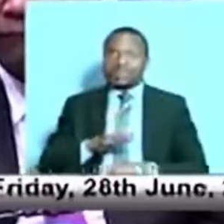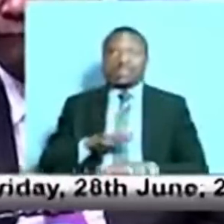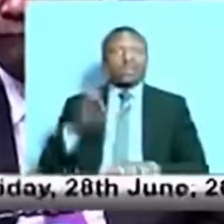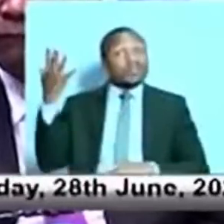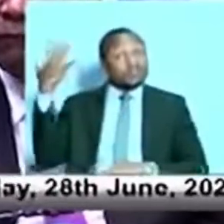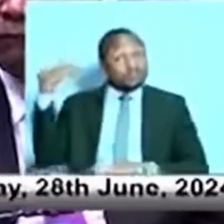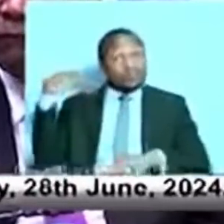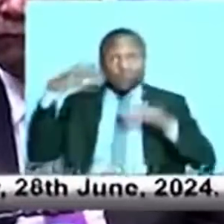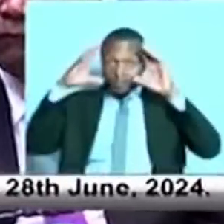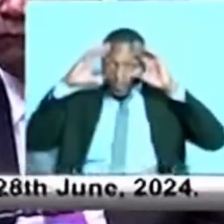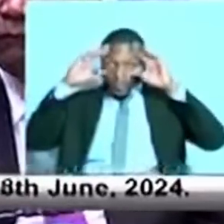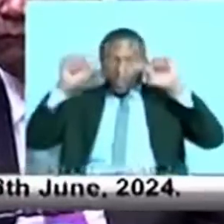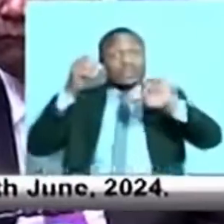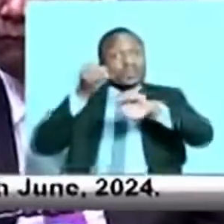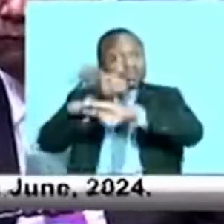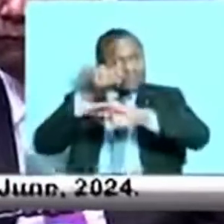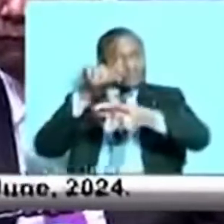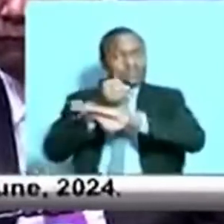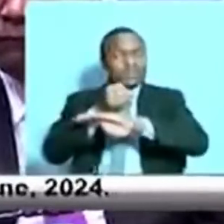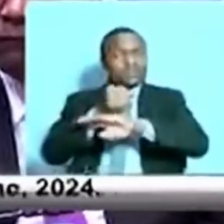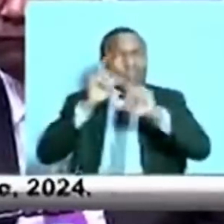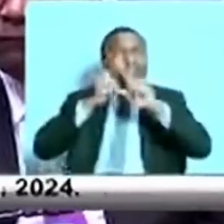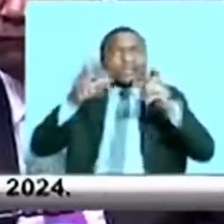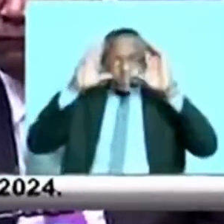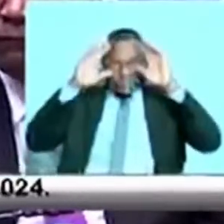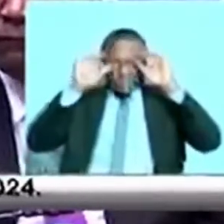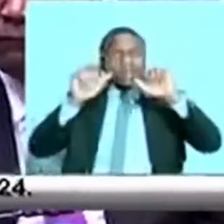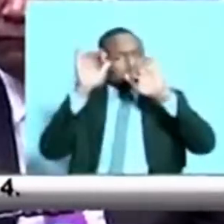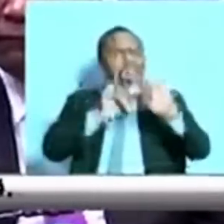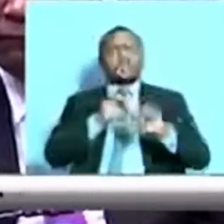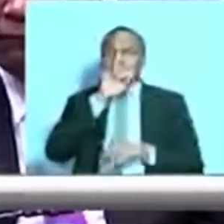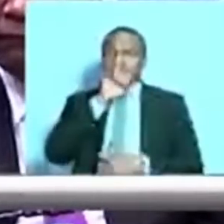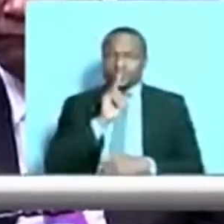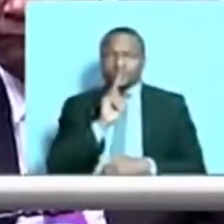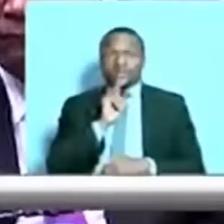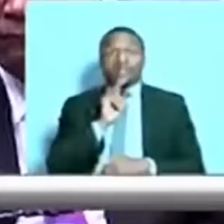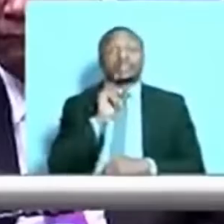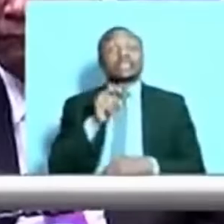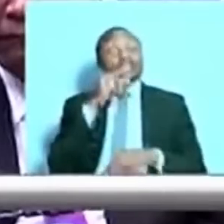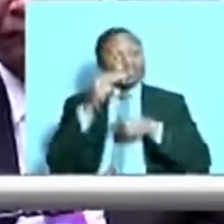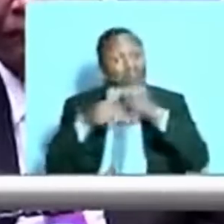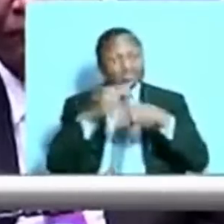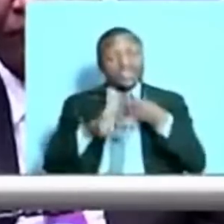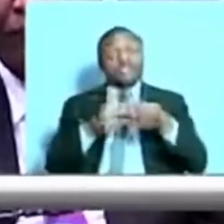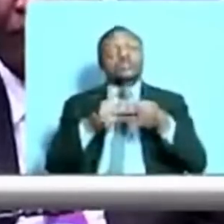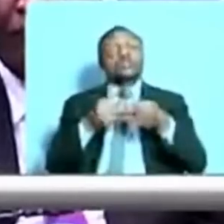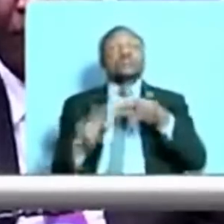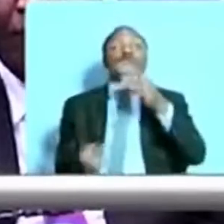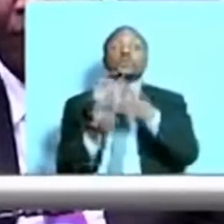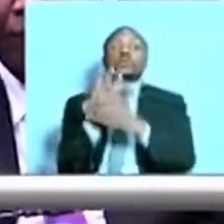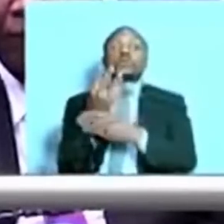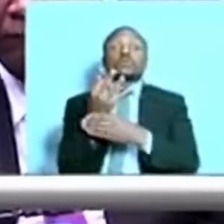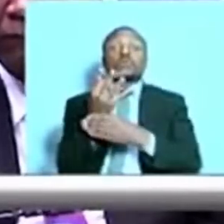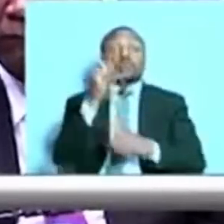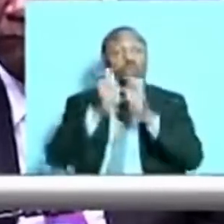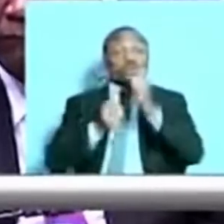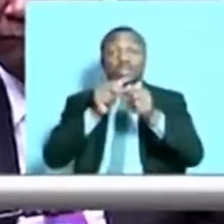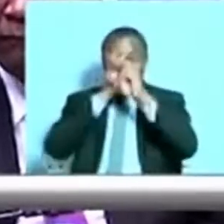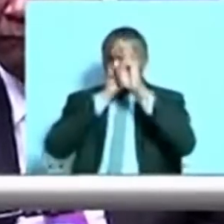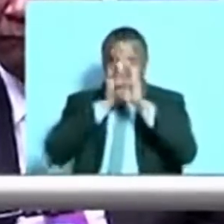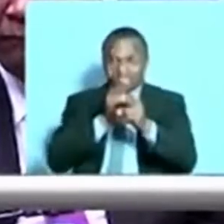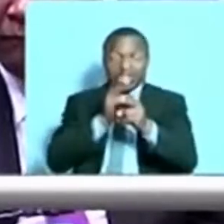the incumbent and the incumbent keeps quiet, it is a definition of that maturity which Honorable Chitotela was speaking